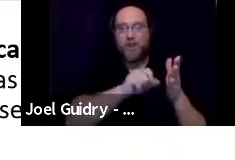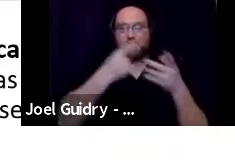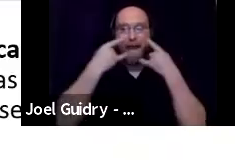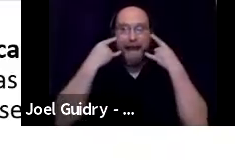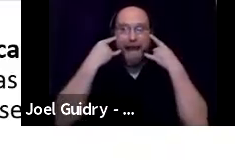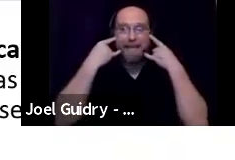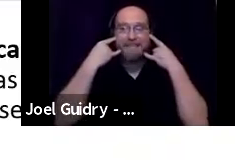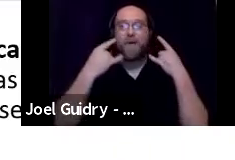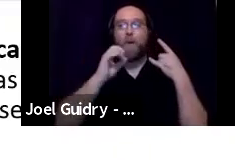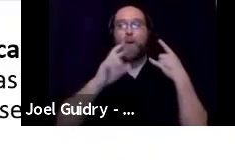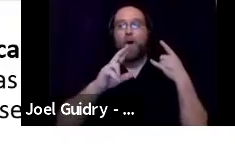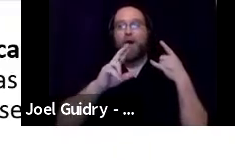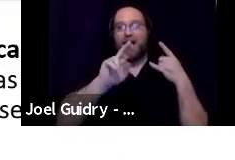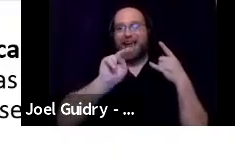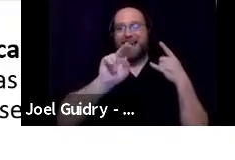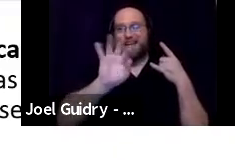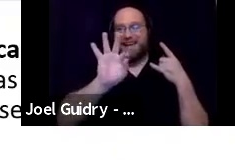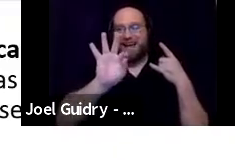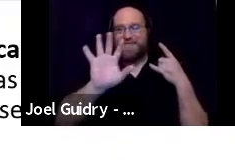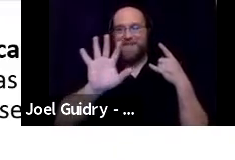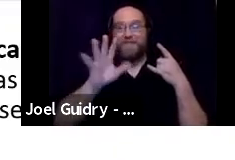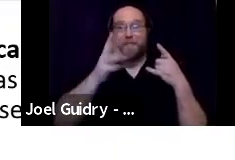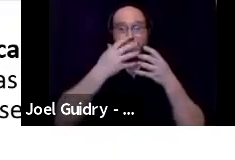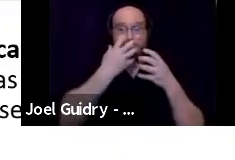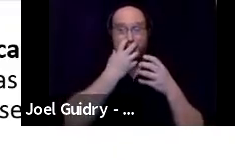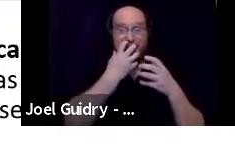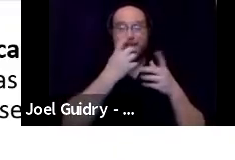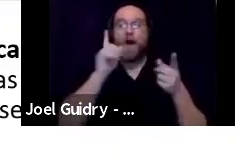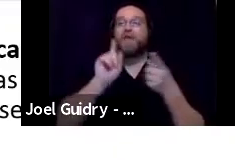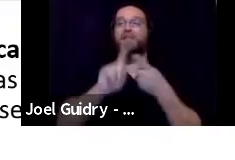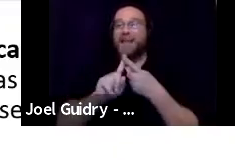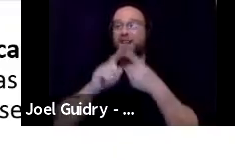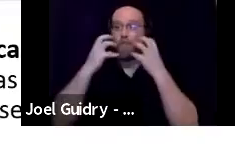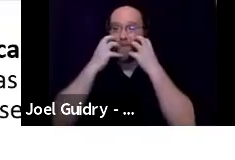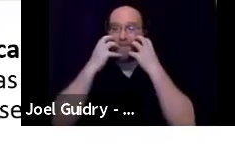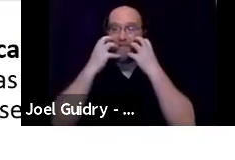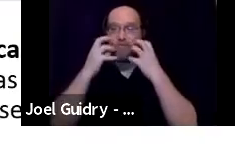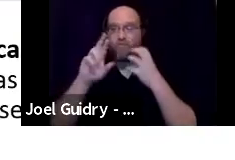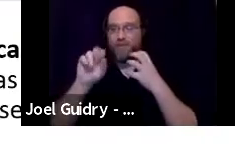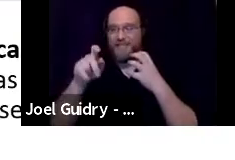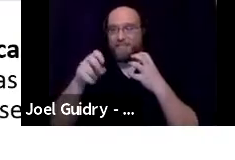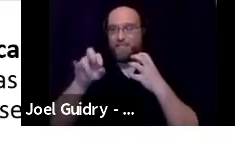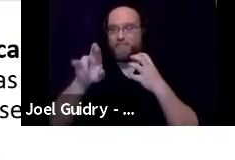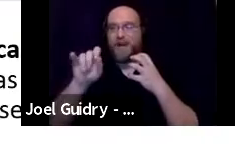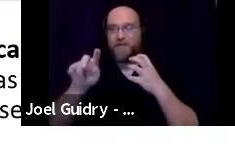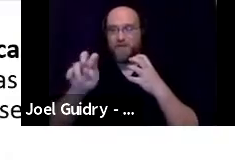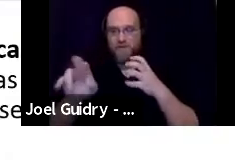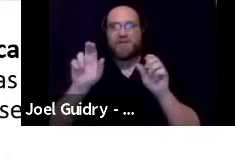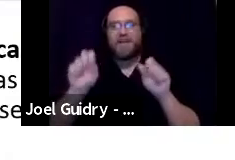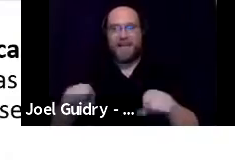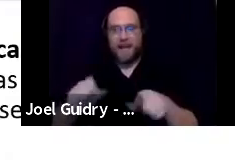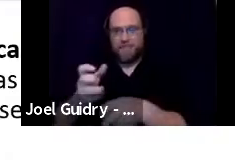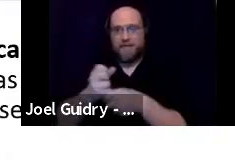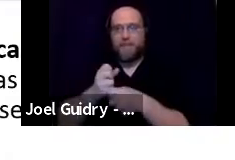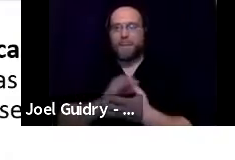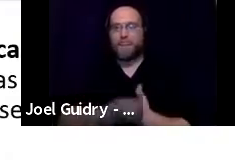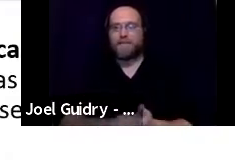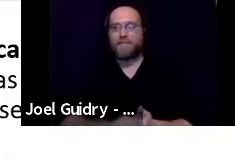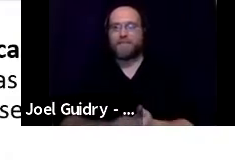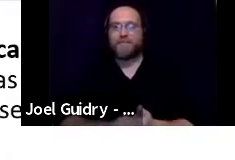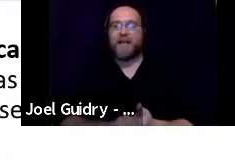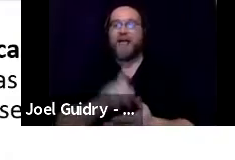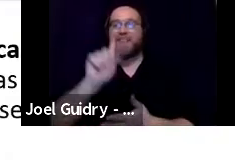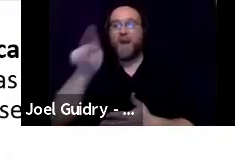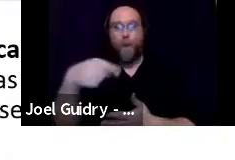be obtained. And also keep in mind, N95 respirators or equivalent protection are only required